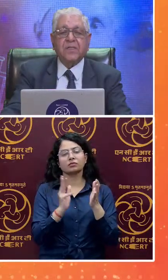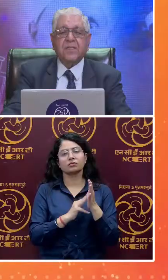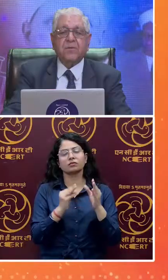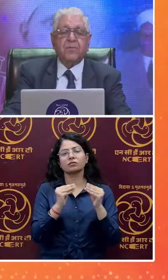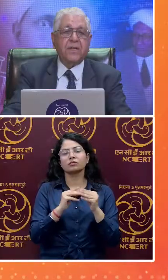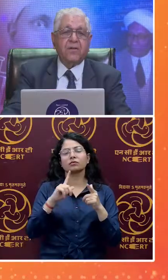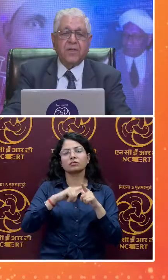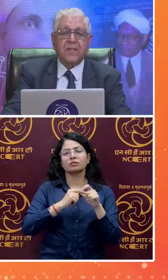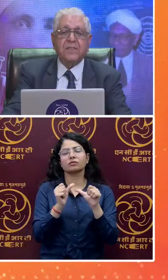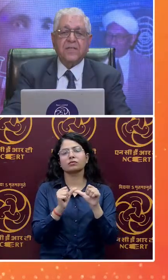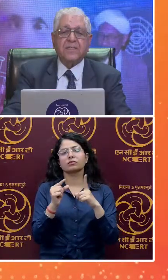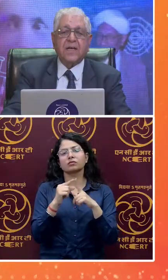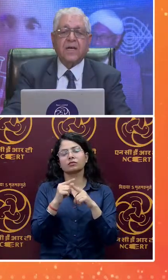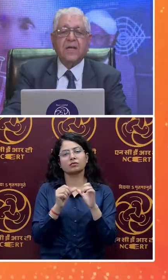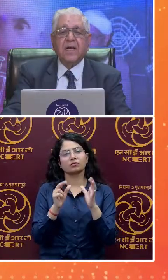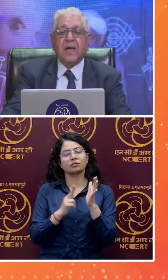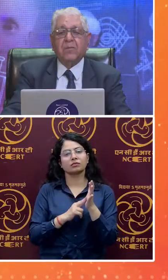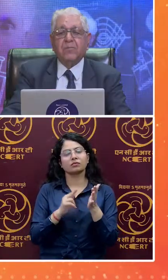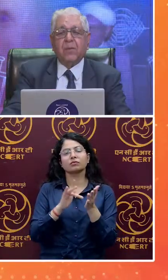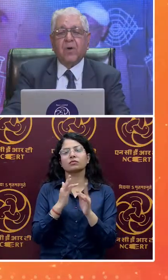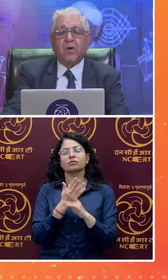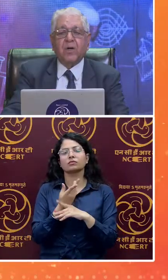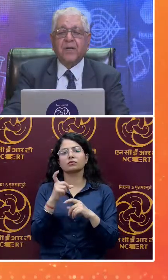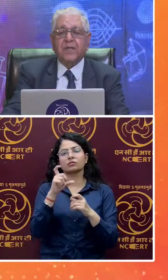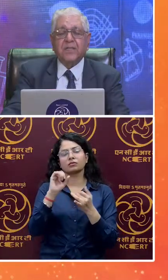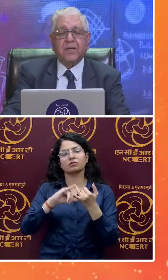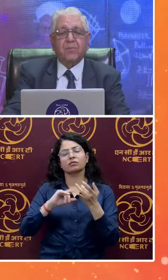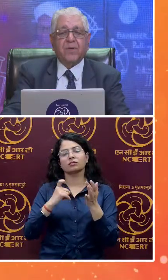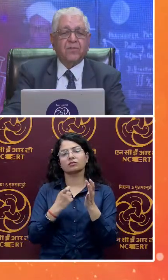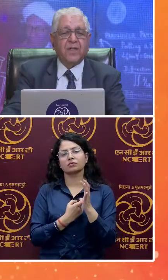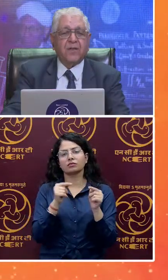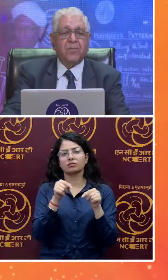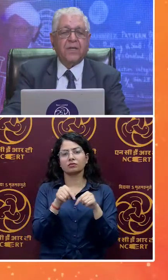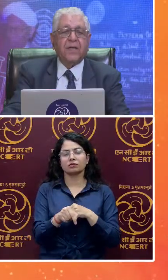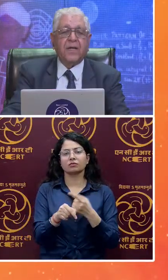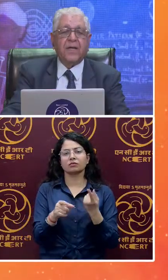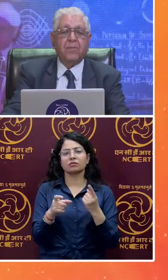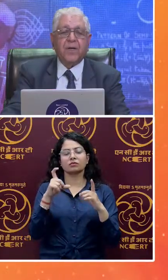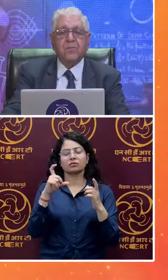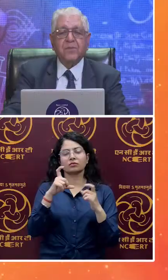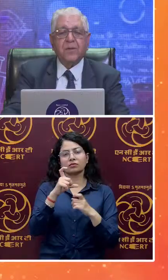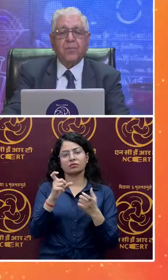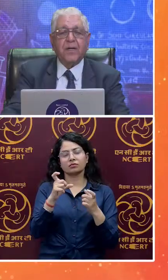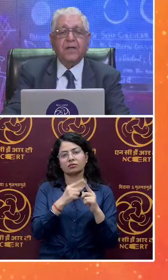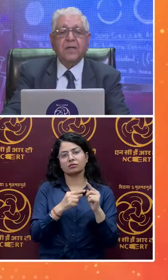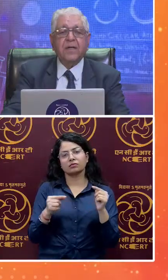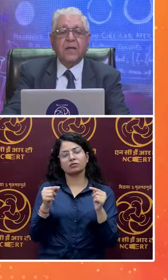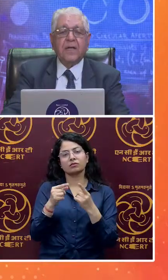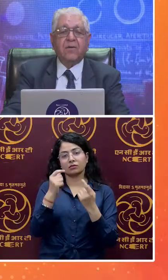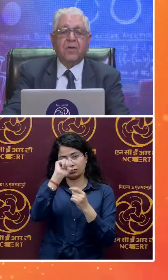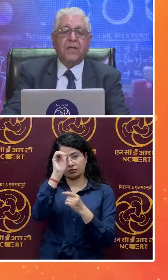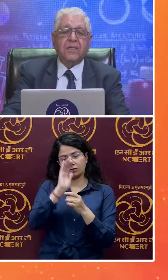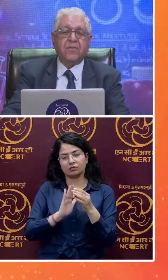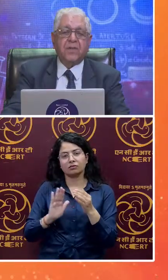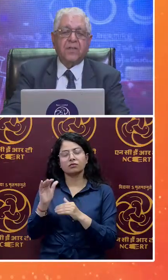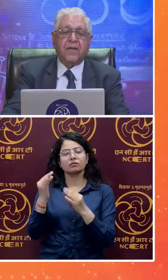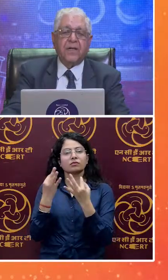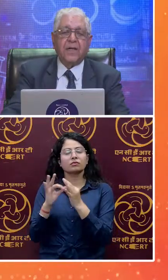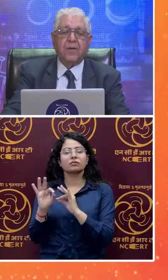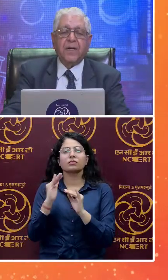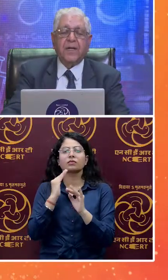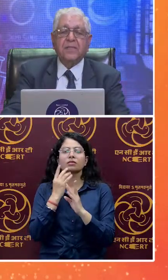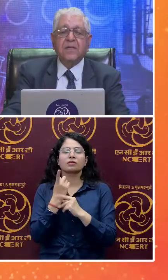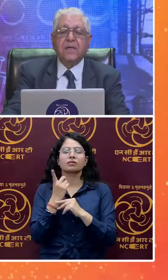atomic research committee within CSIR, and Bhabha was made the chairman of that committee. India becomes independent 11 days after the